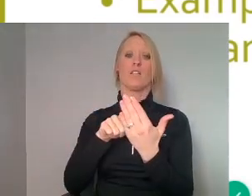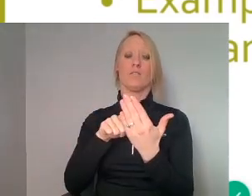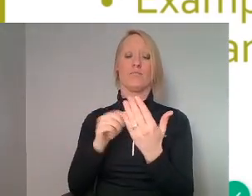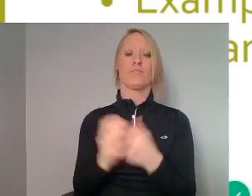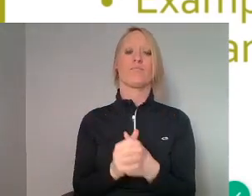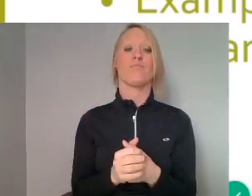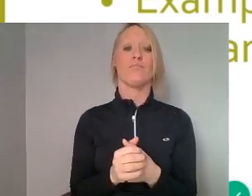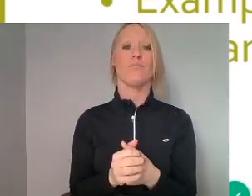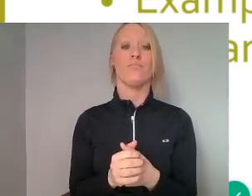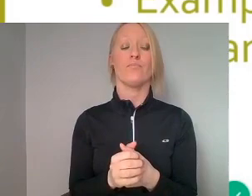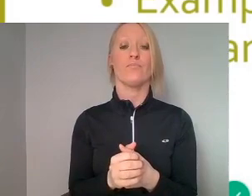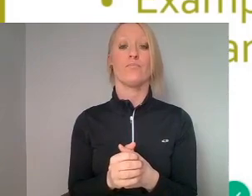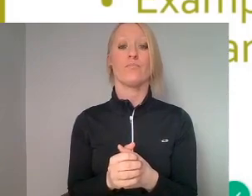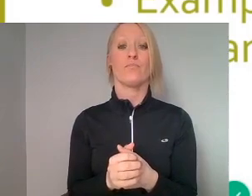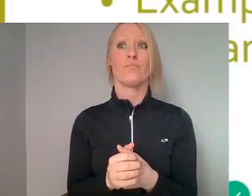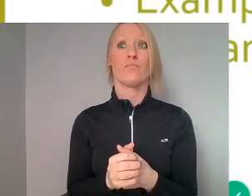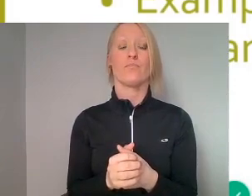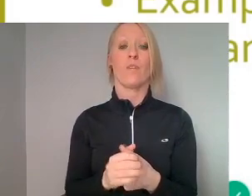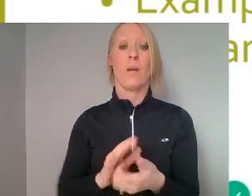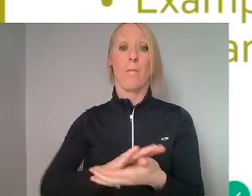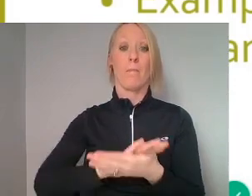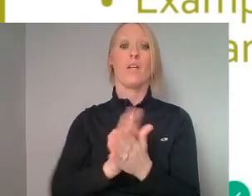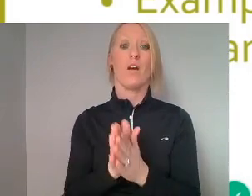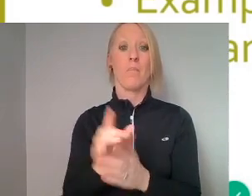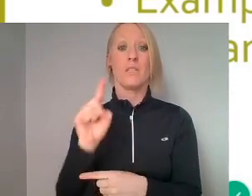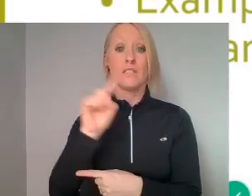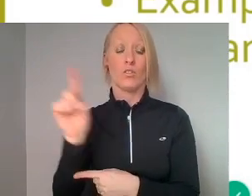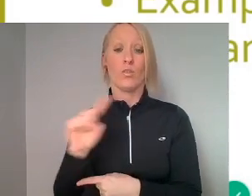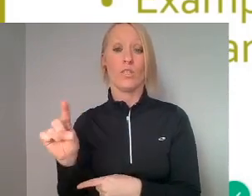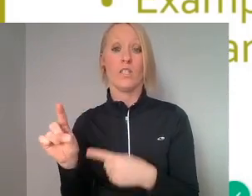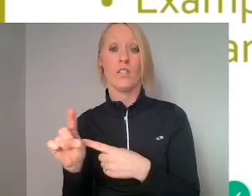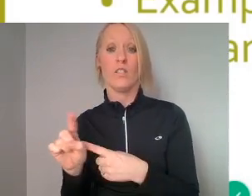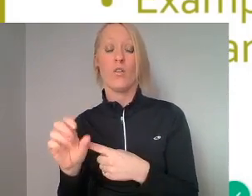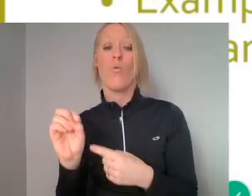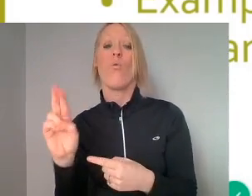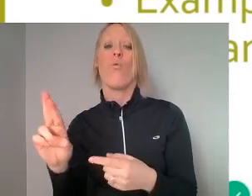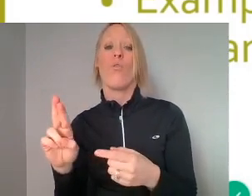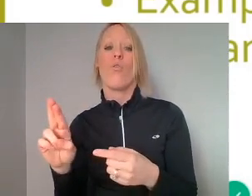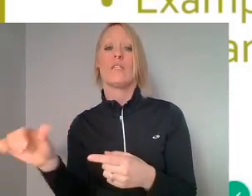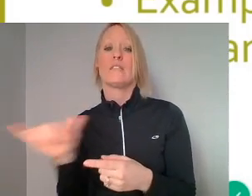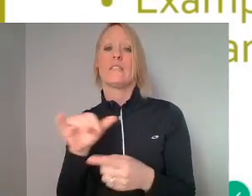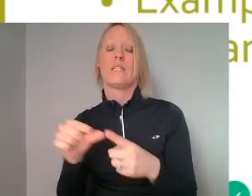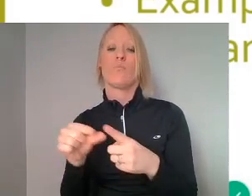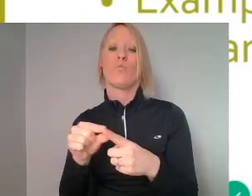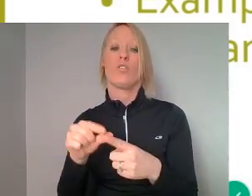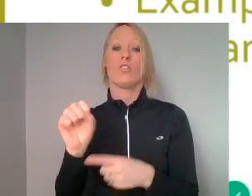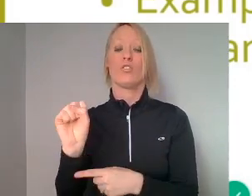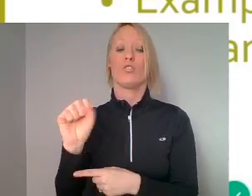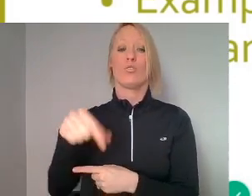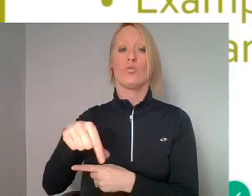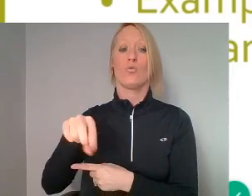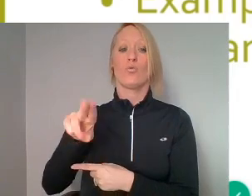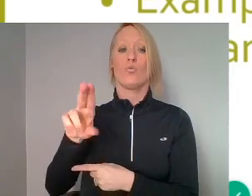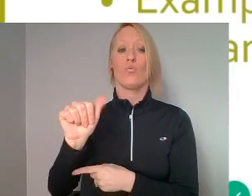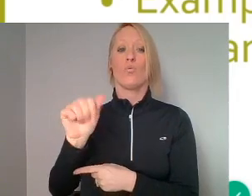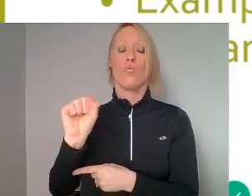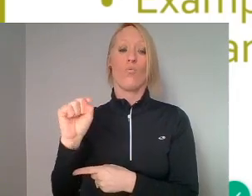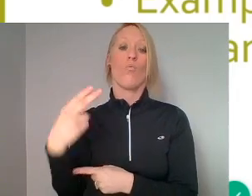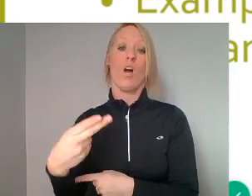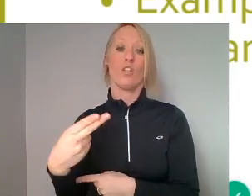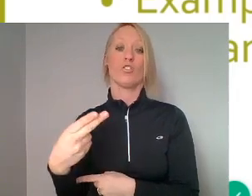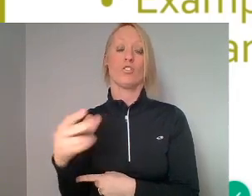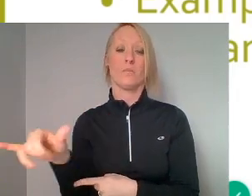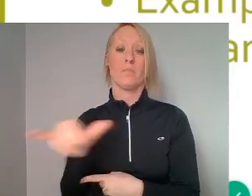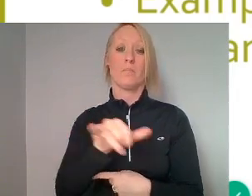you have is your zucchini or your squash that you can pick and eat. So the fruit comes after